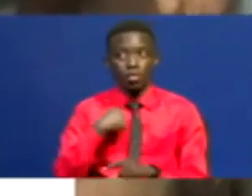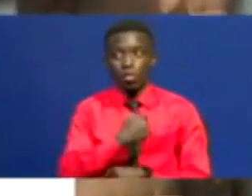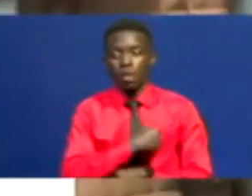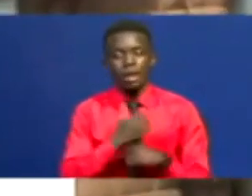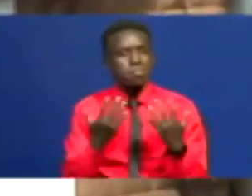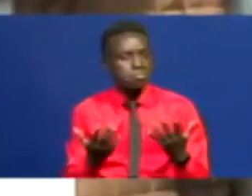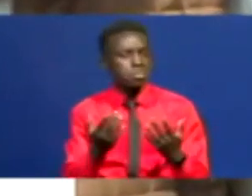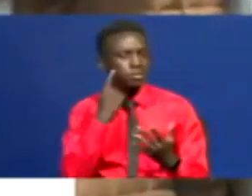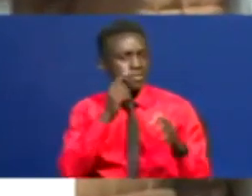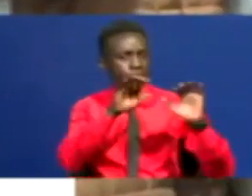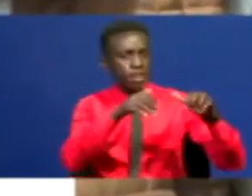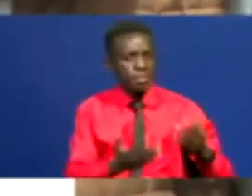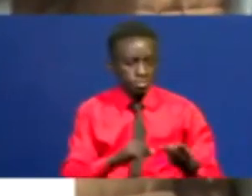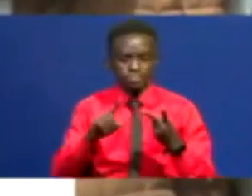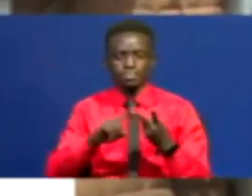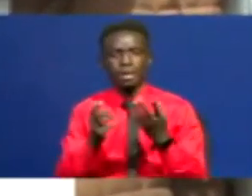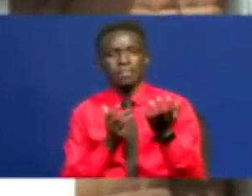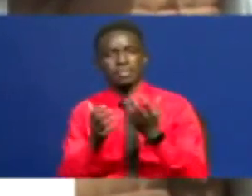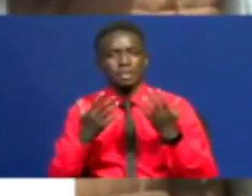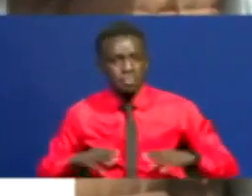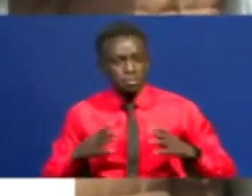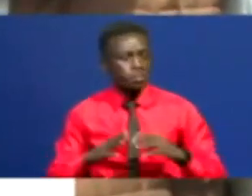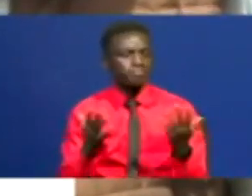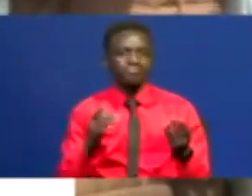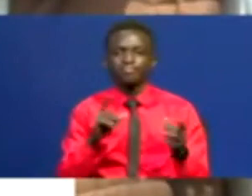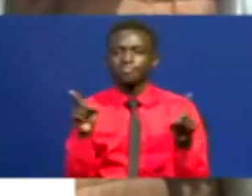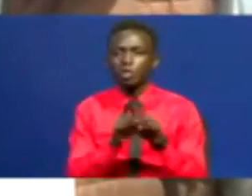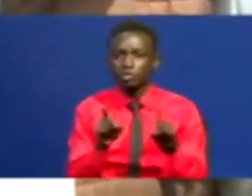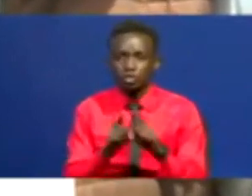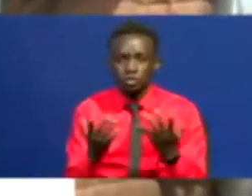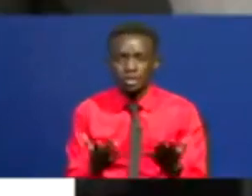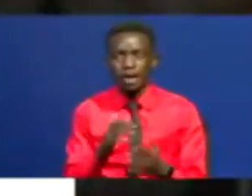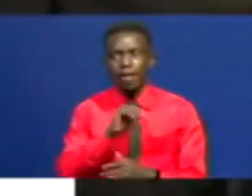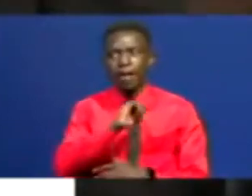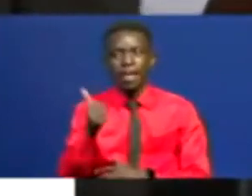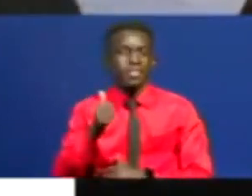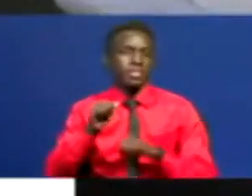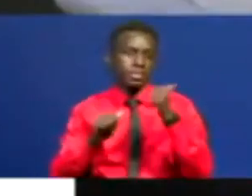farmers, business people, and even the herders.